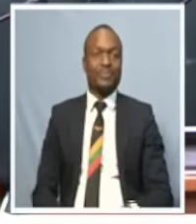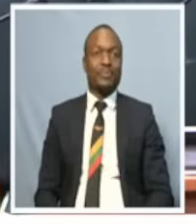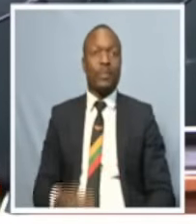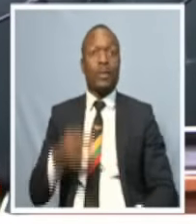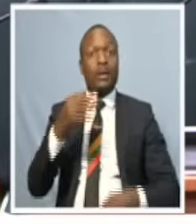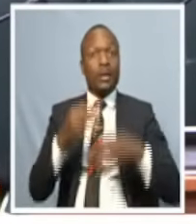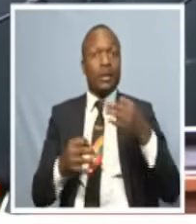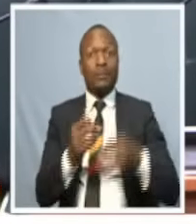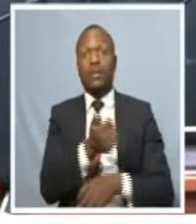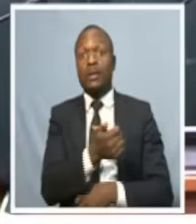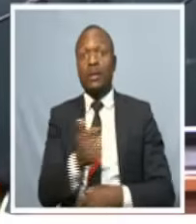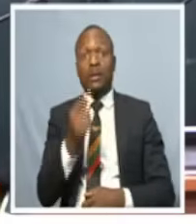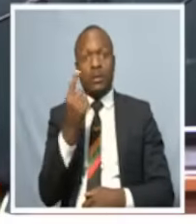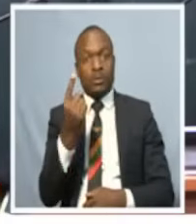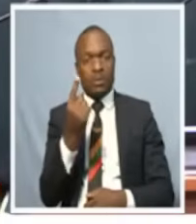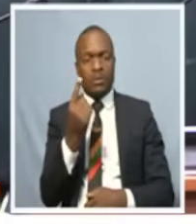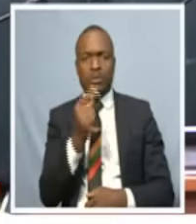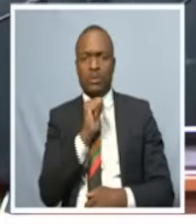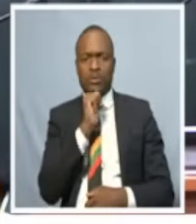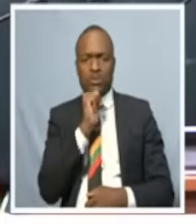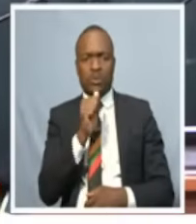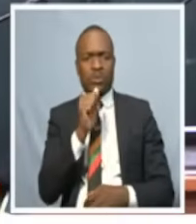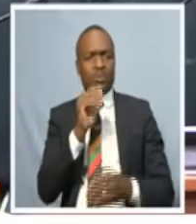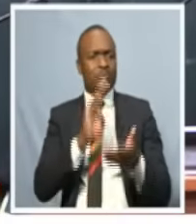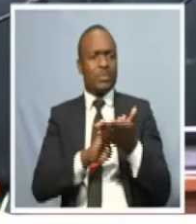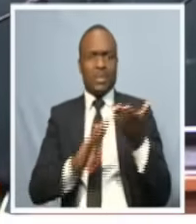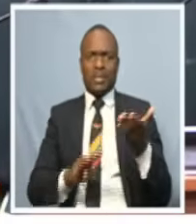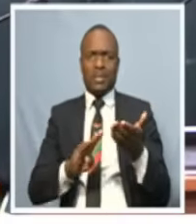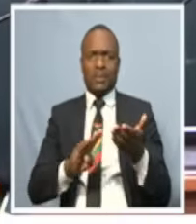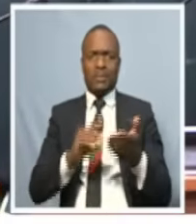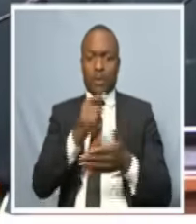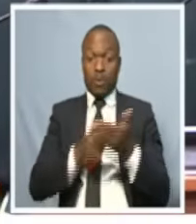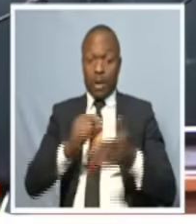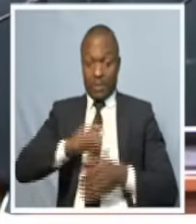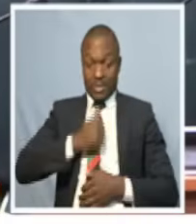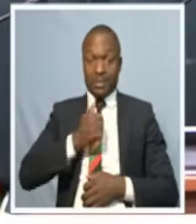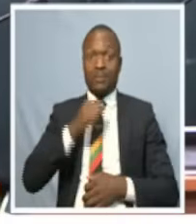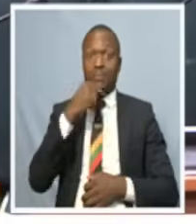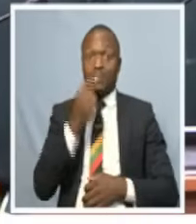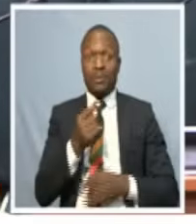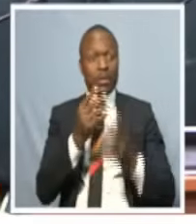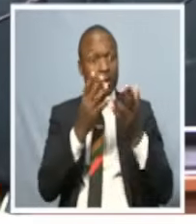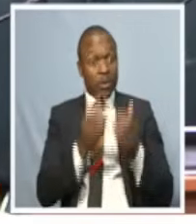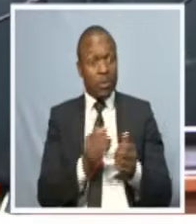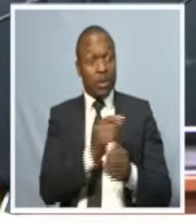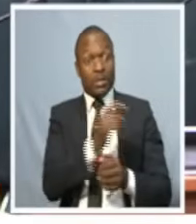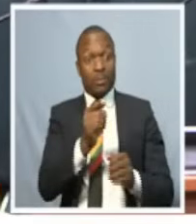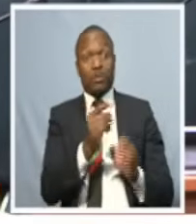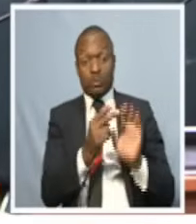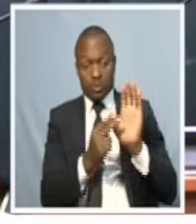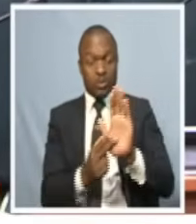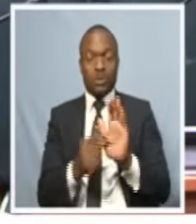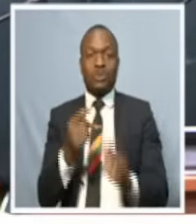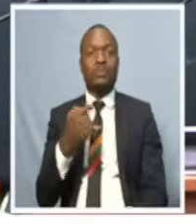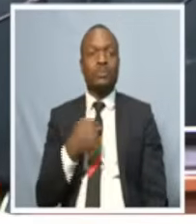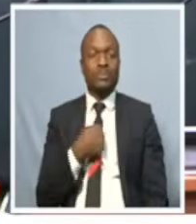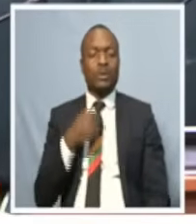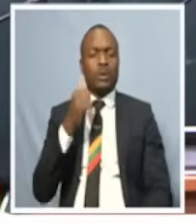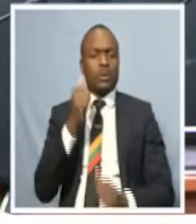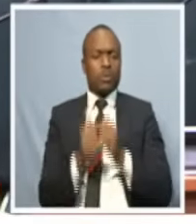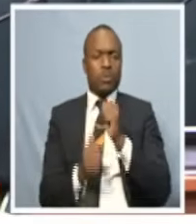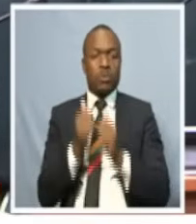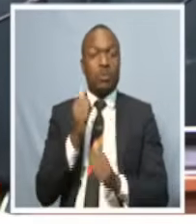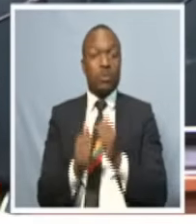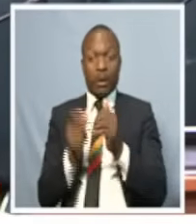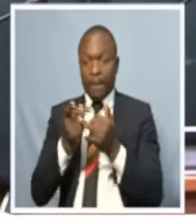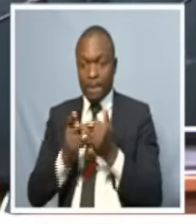If there's anyone who doubts what I'm saying, I would like them to indicate to me which